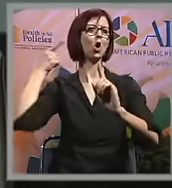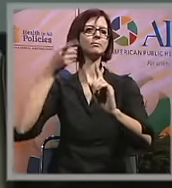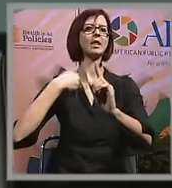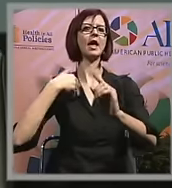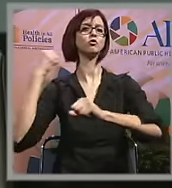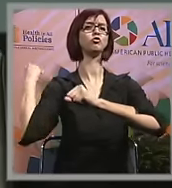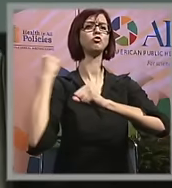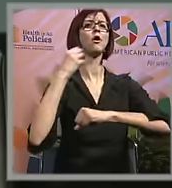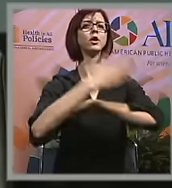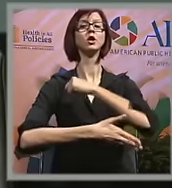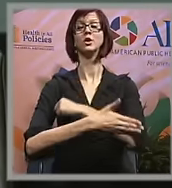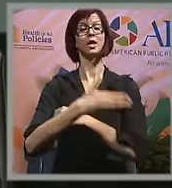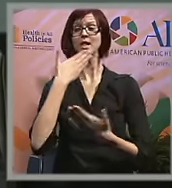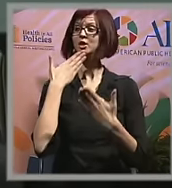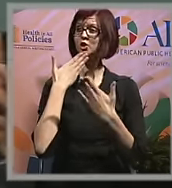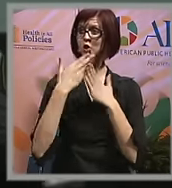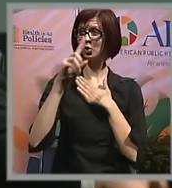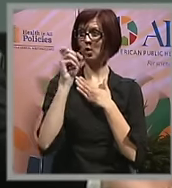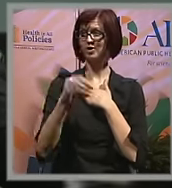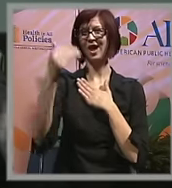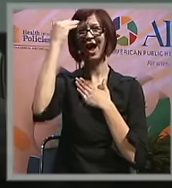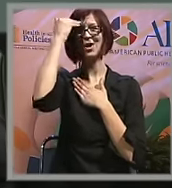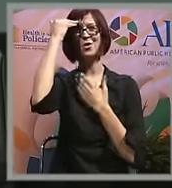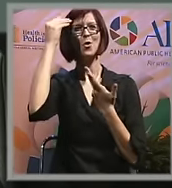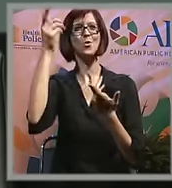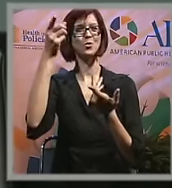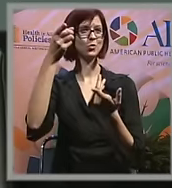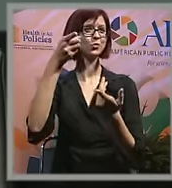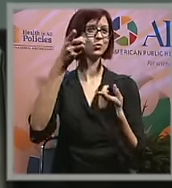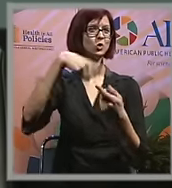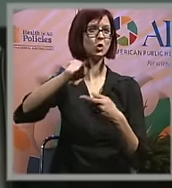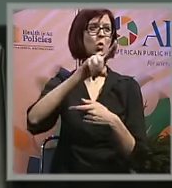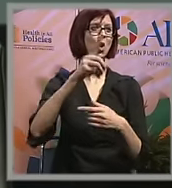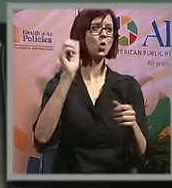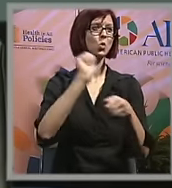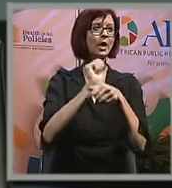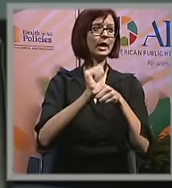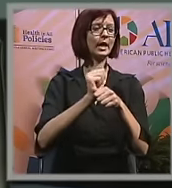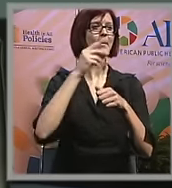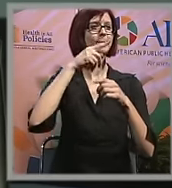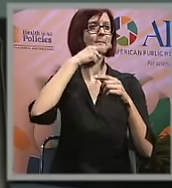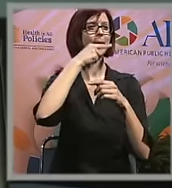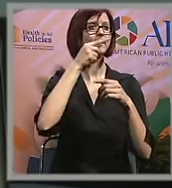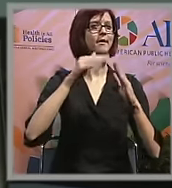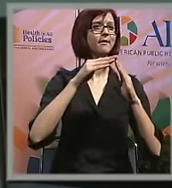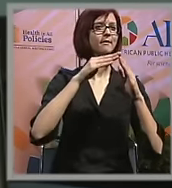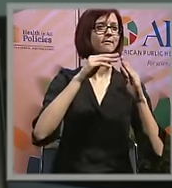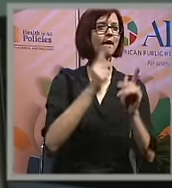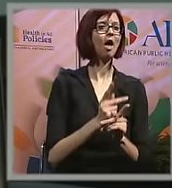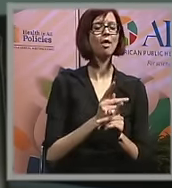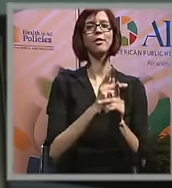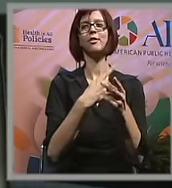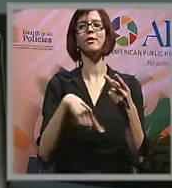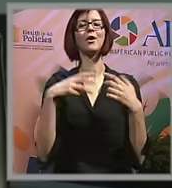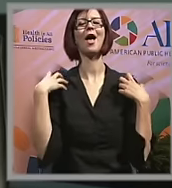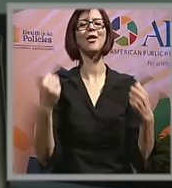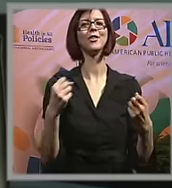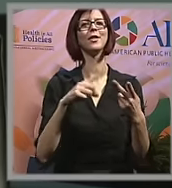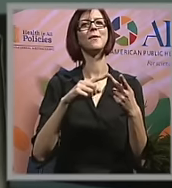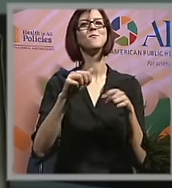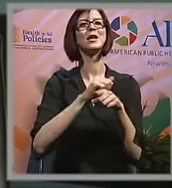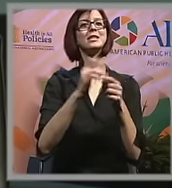that is a great question, and I know that those of y'all who are in public health and who practice medicine particularly